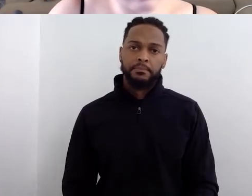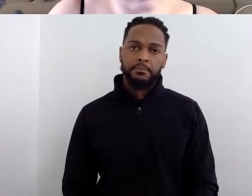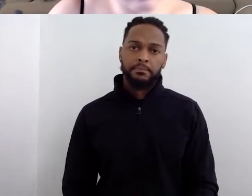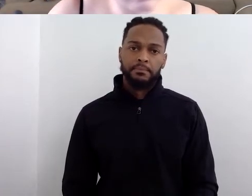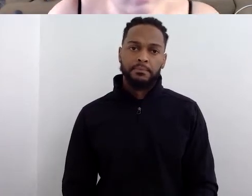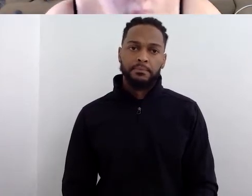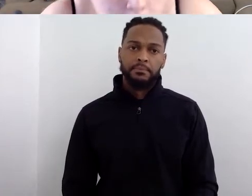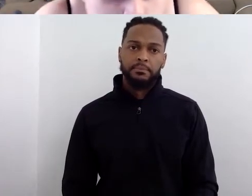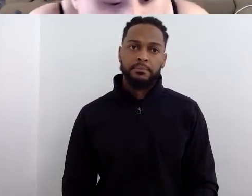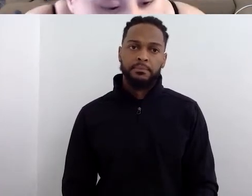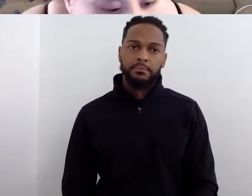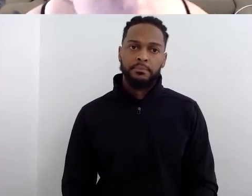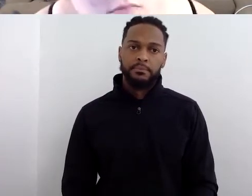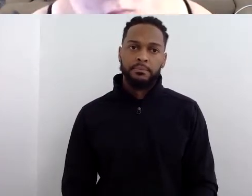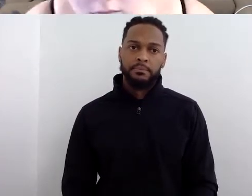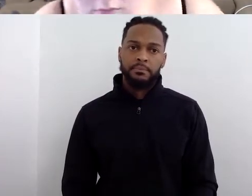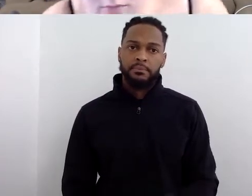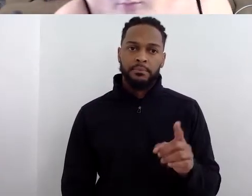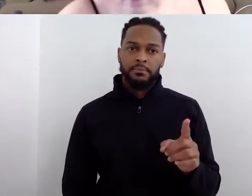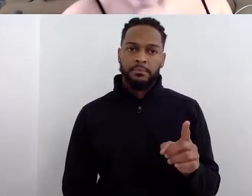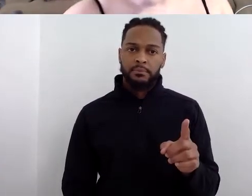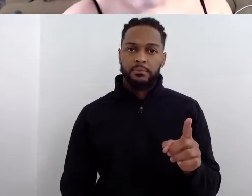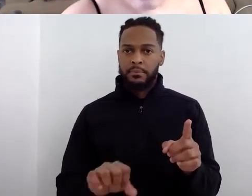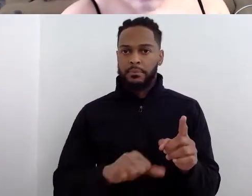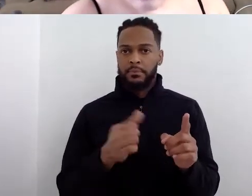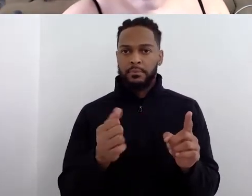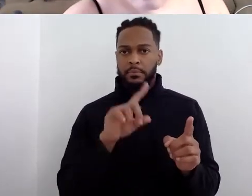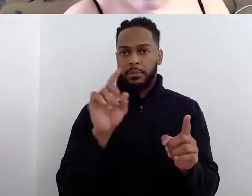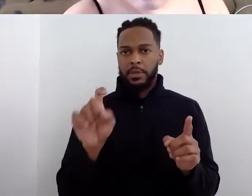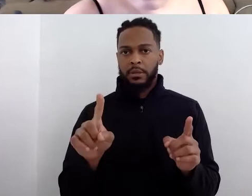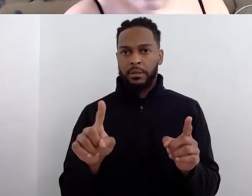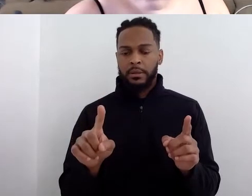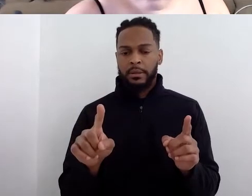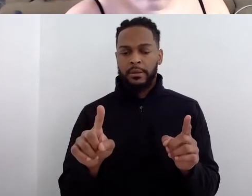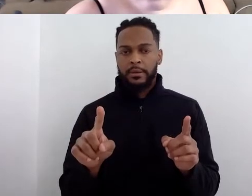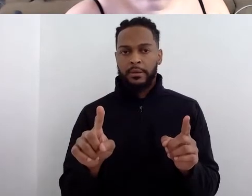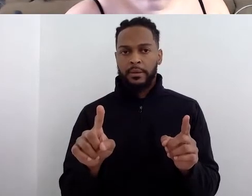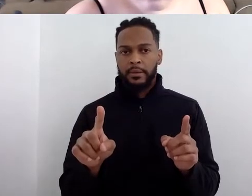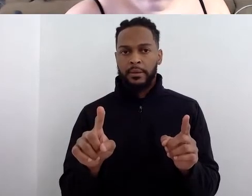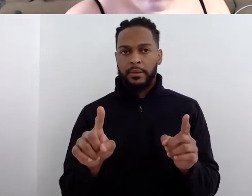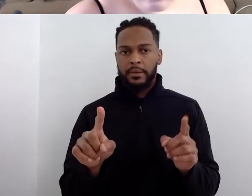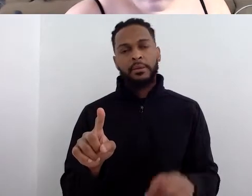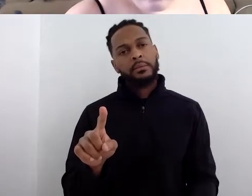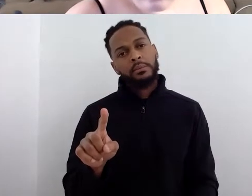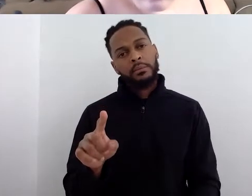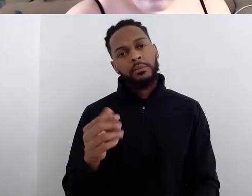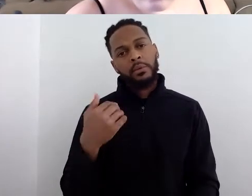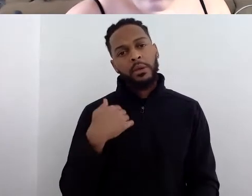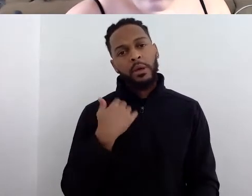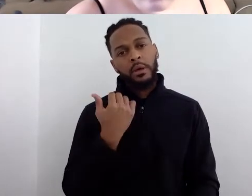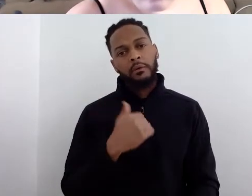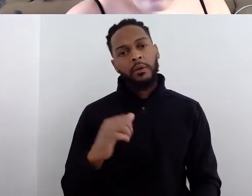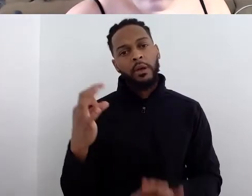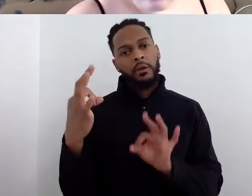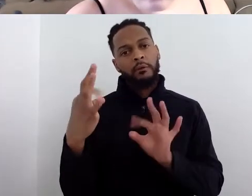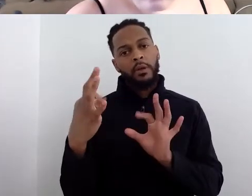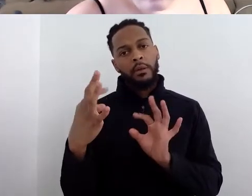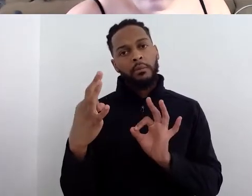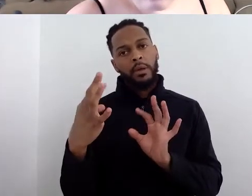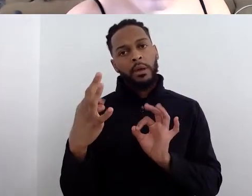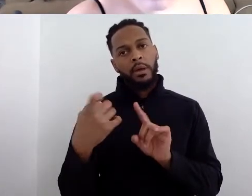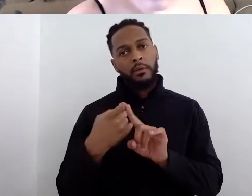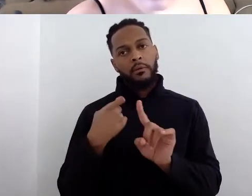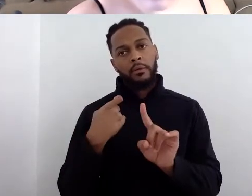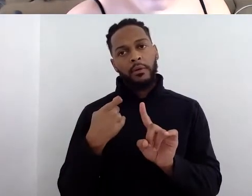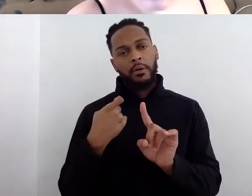Now we have another question that says, did you get any feedback from patients of yours who